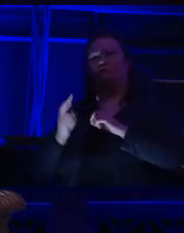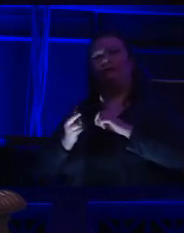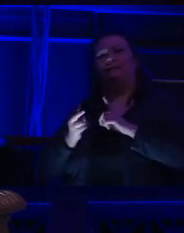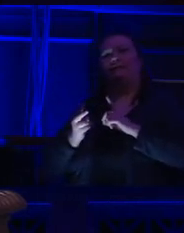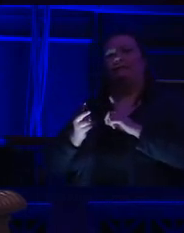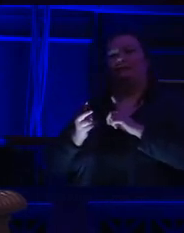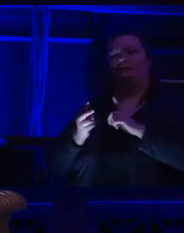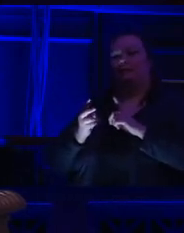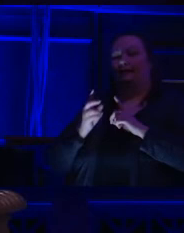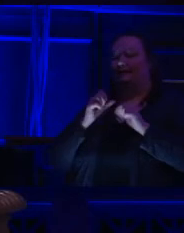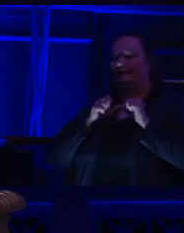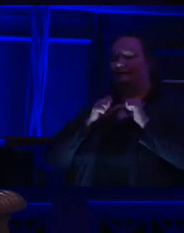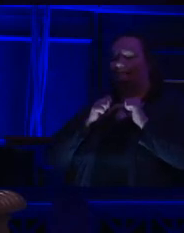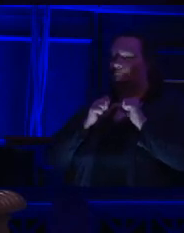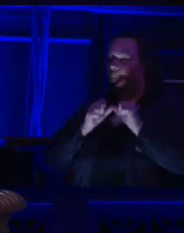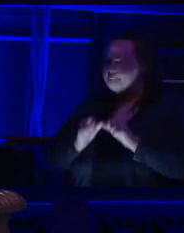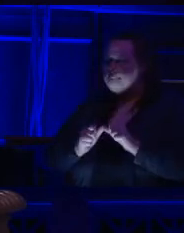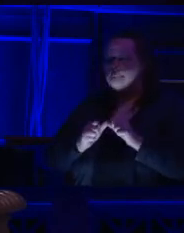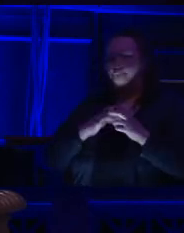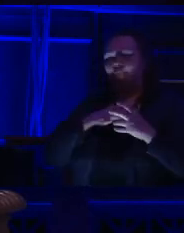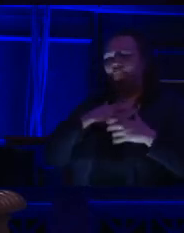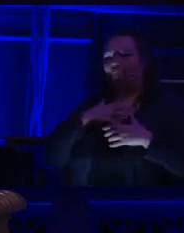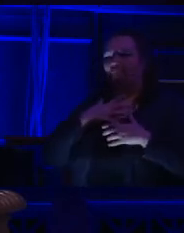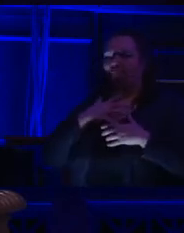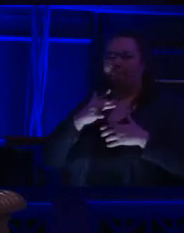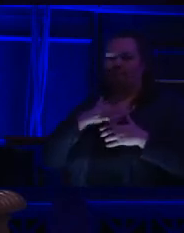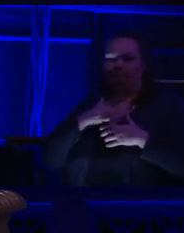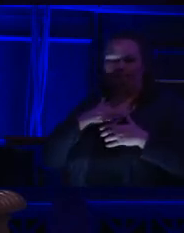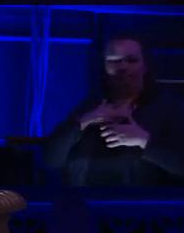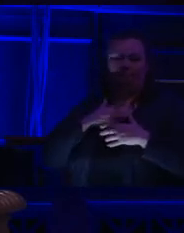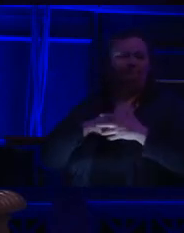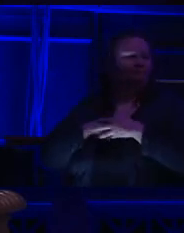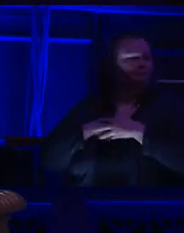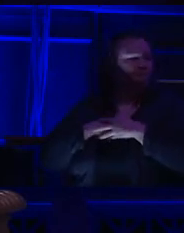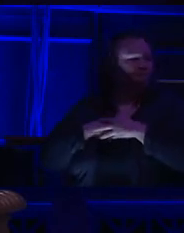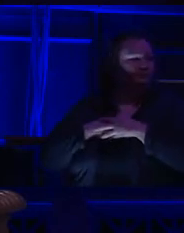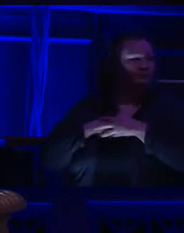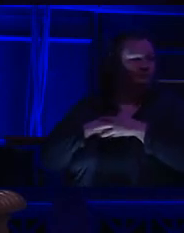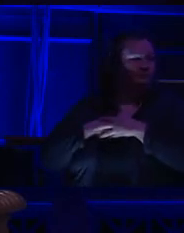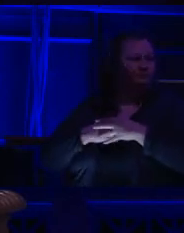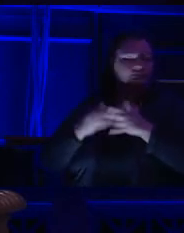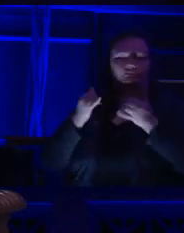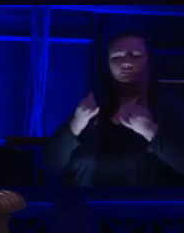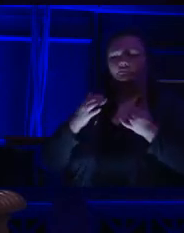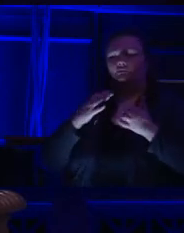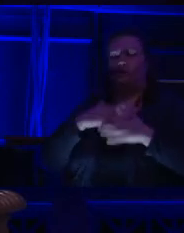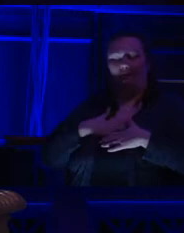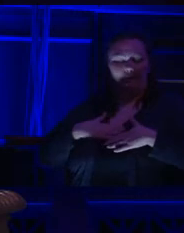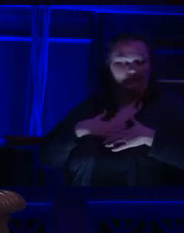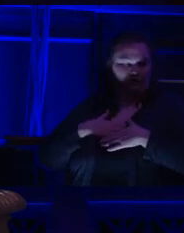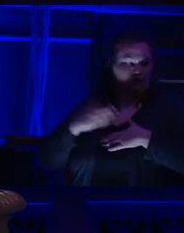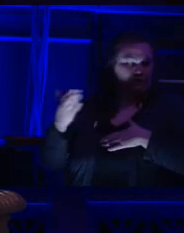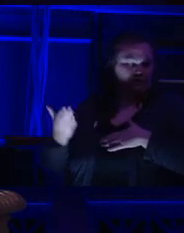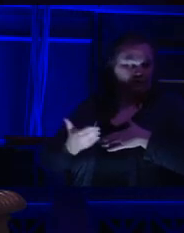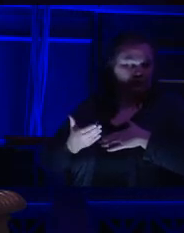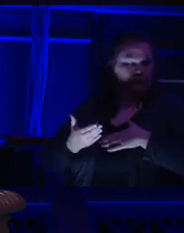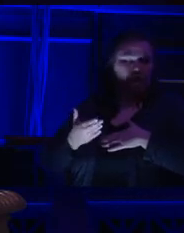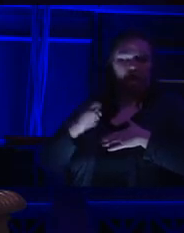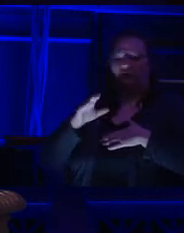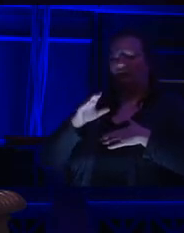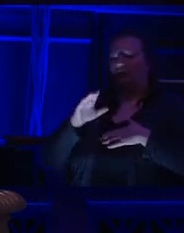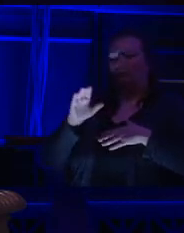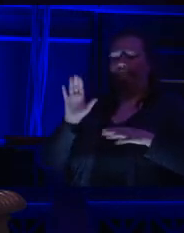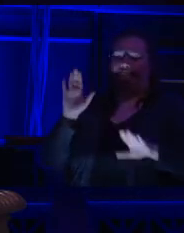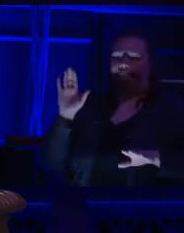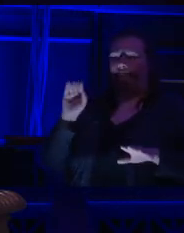is consistently heartening. And now, it is my pleasure to introduce the